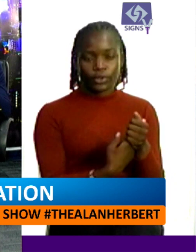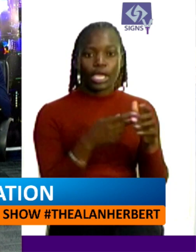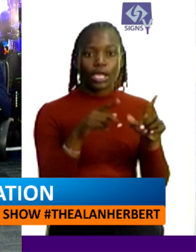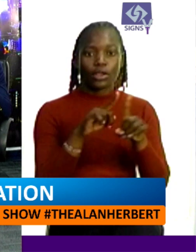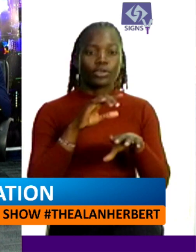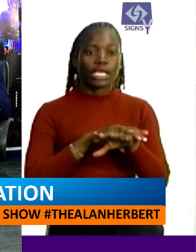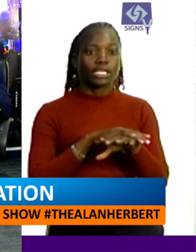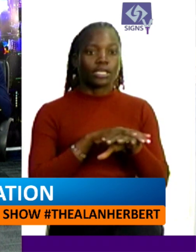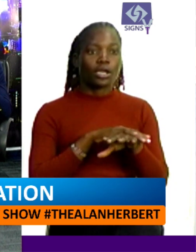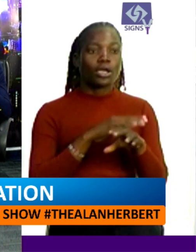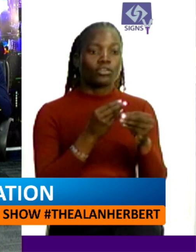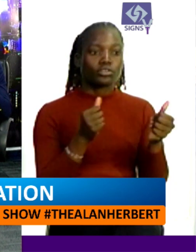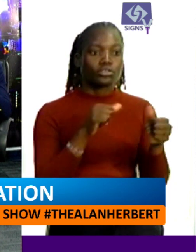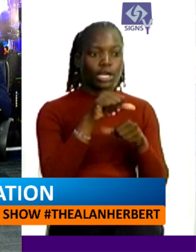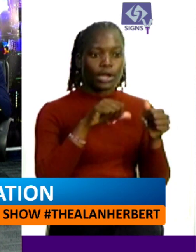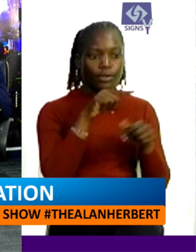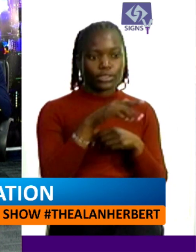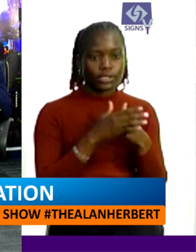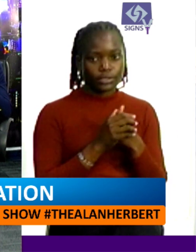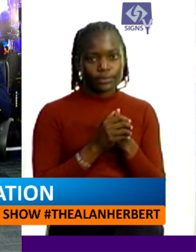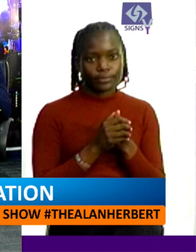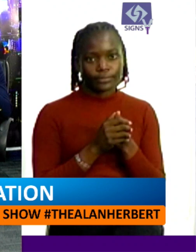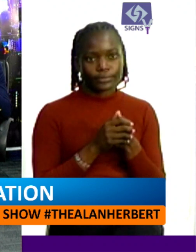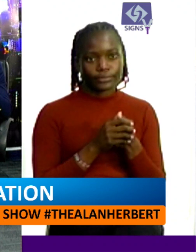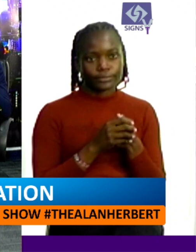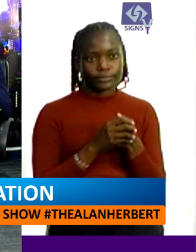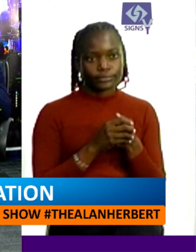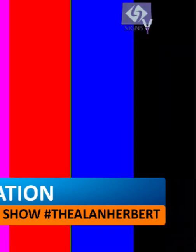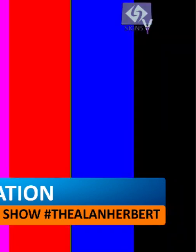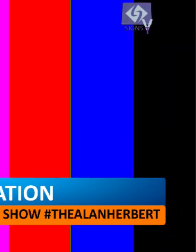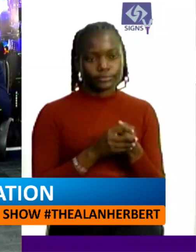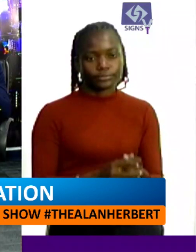solutions around all this by